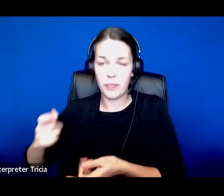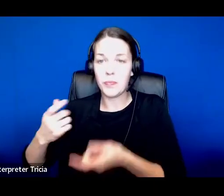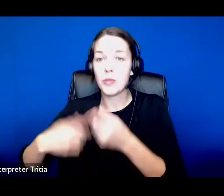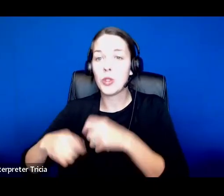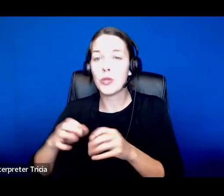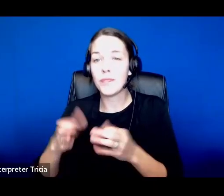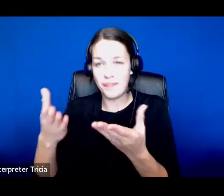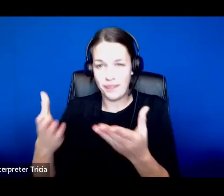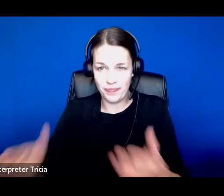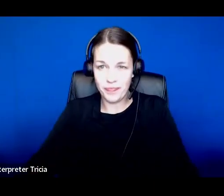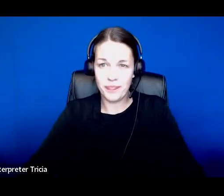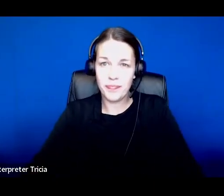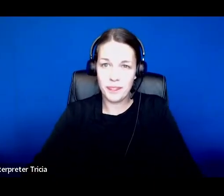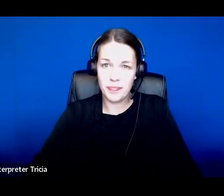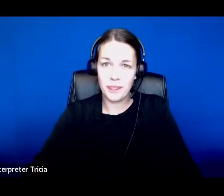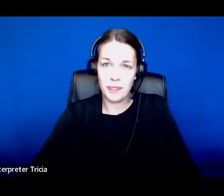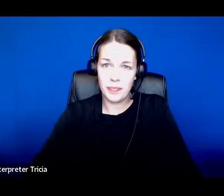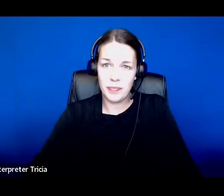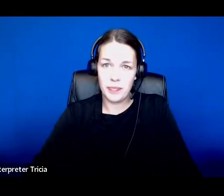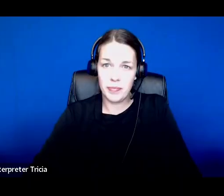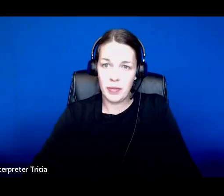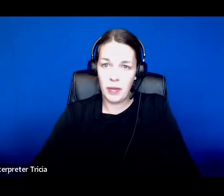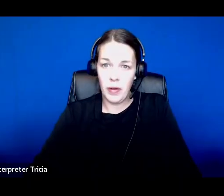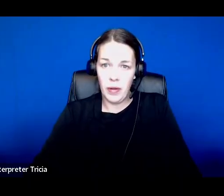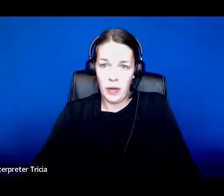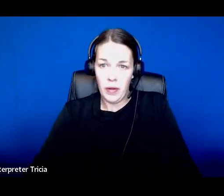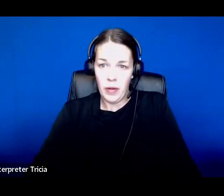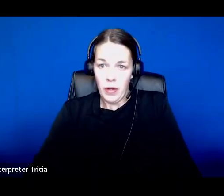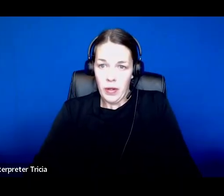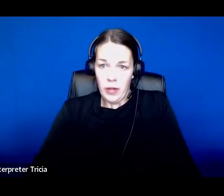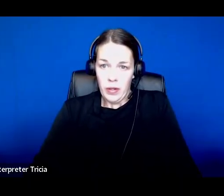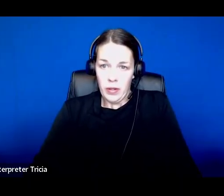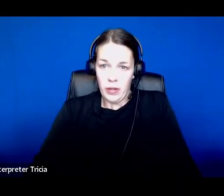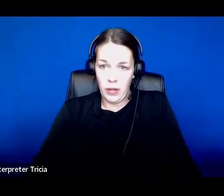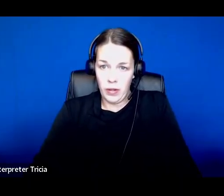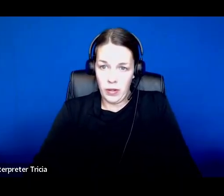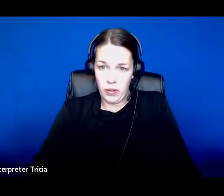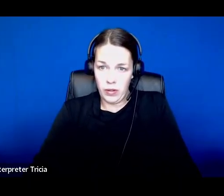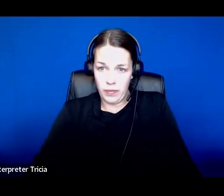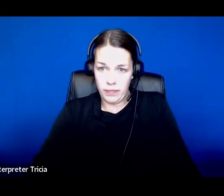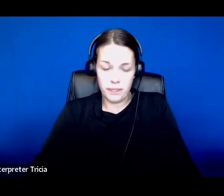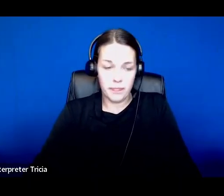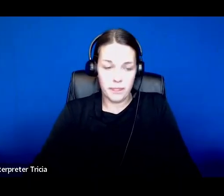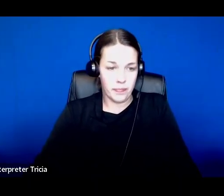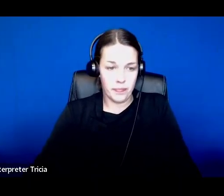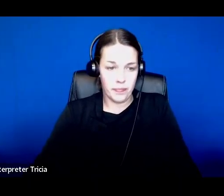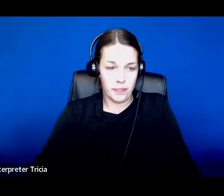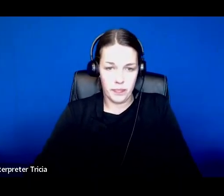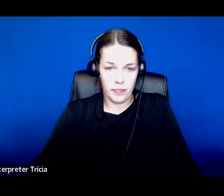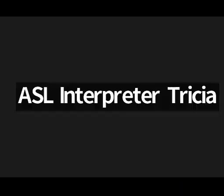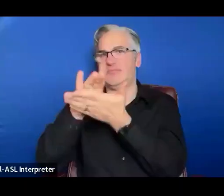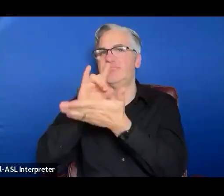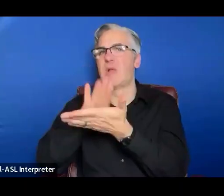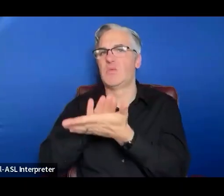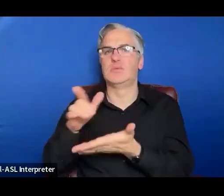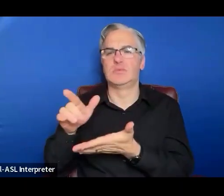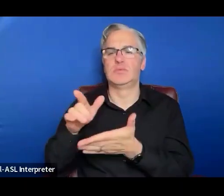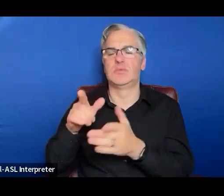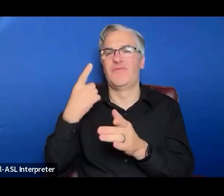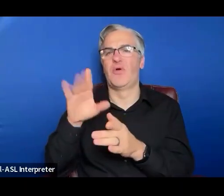signature of the owner, and then my husband could sign signature of the spouse on the spousal consent